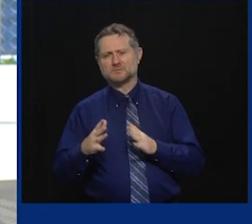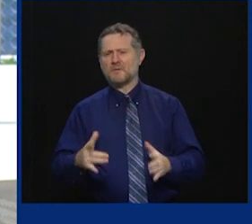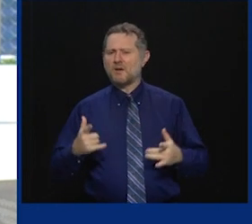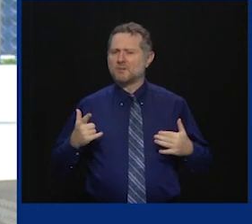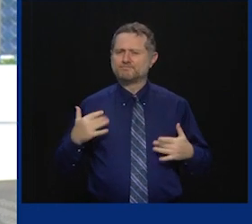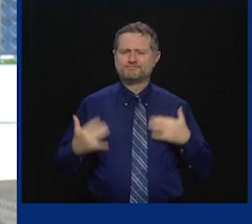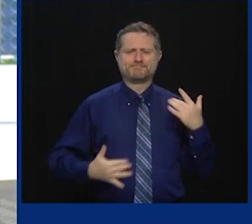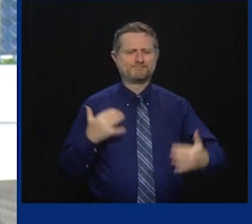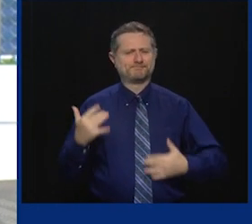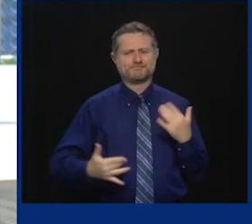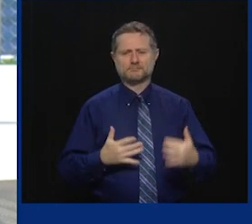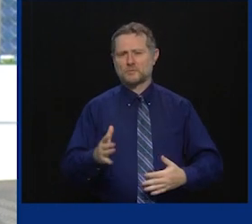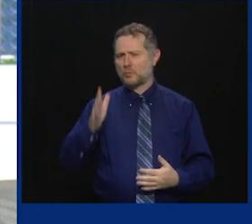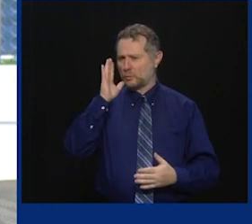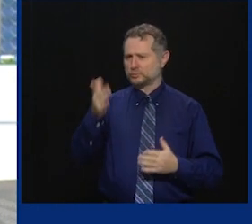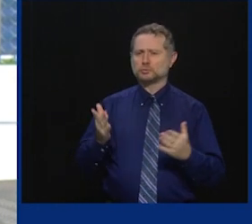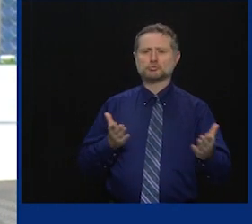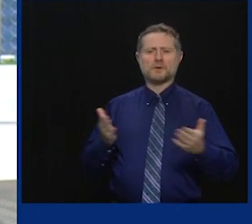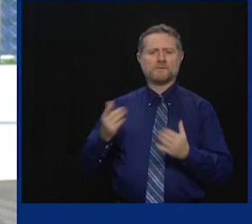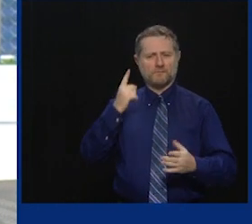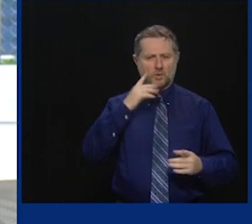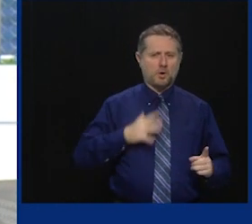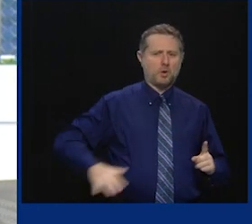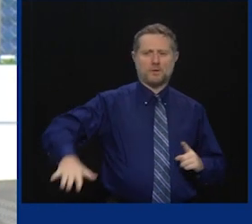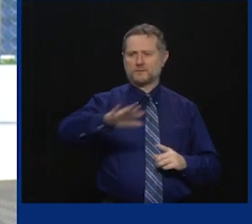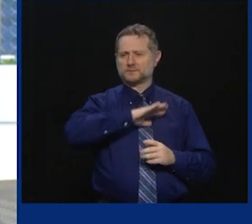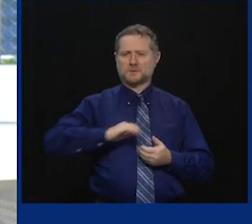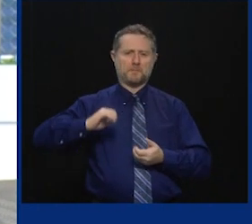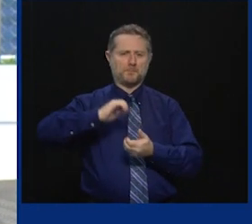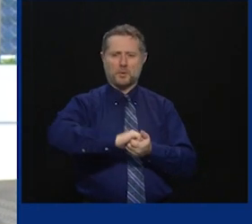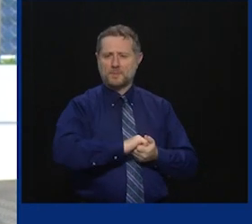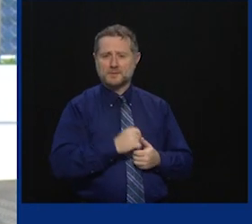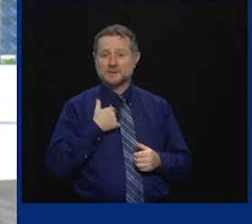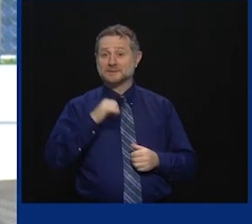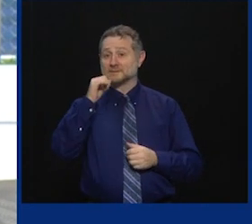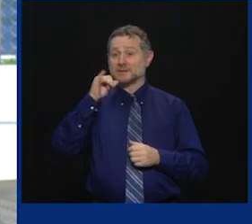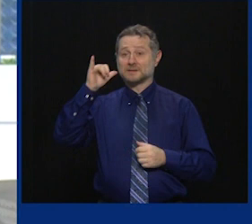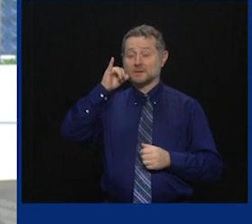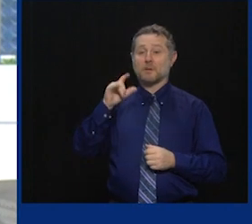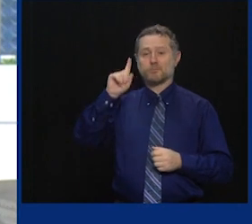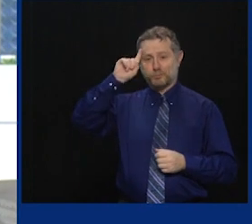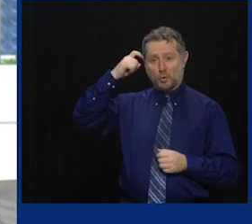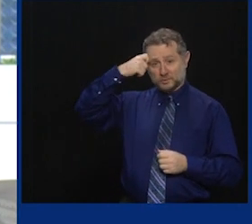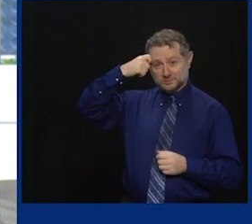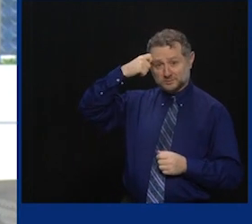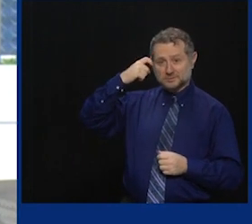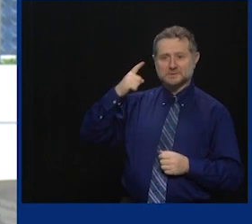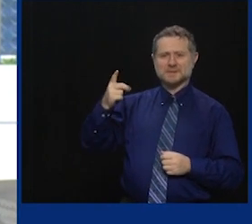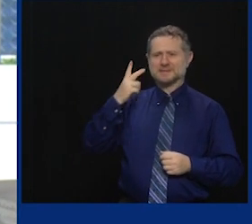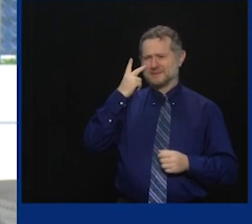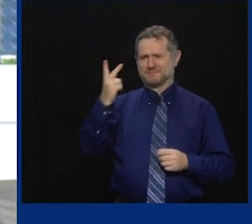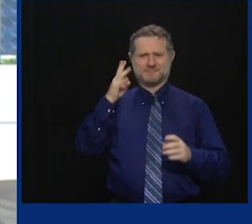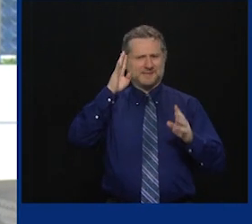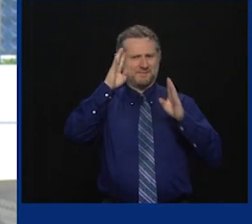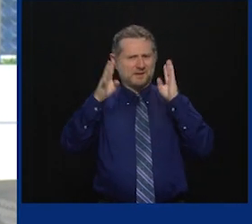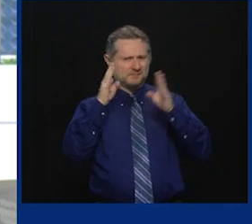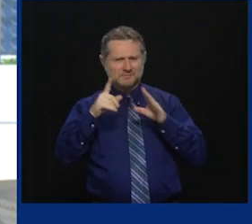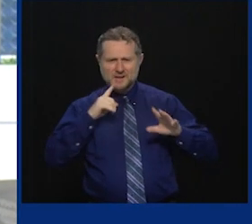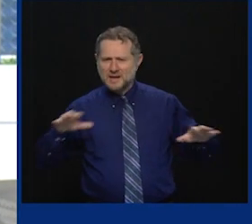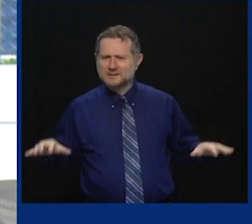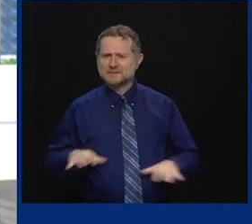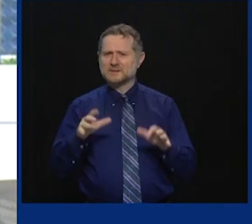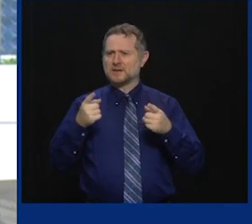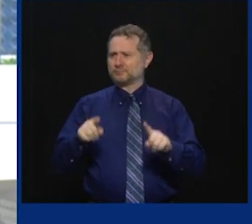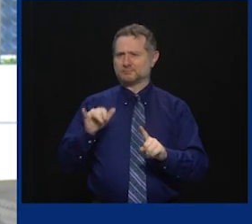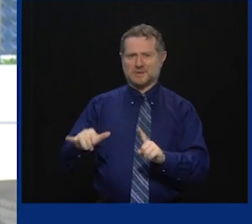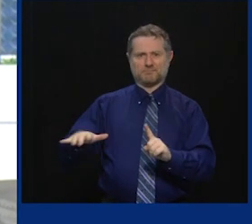incredible partnership that we have. We were in the Bronx yesterday, seeing some of the innovative actions being taken on